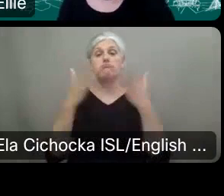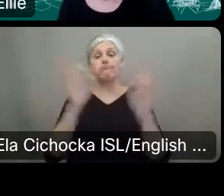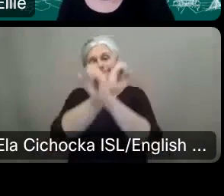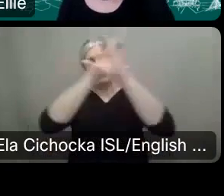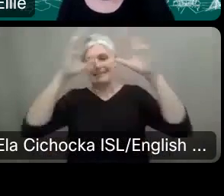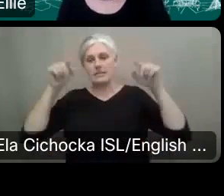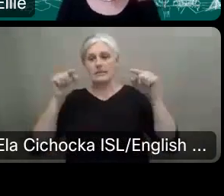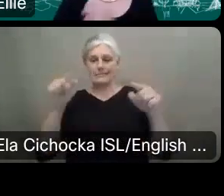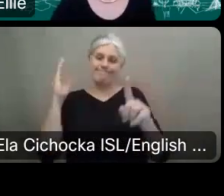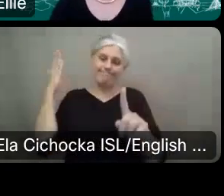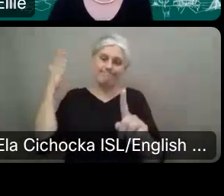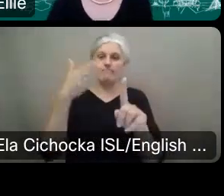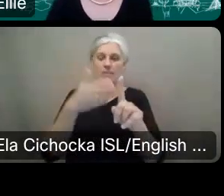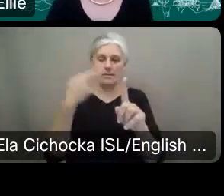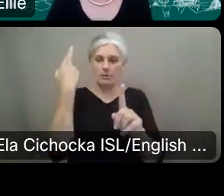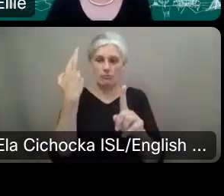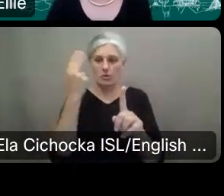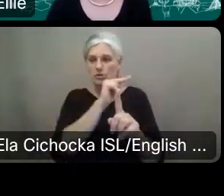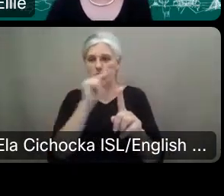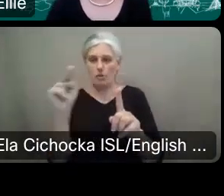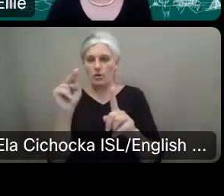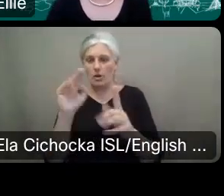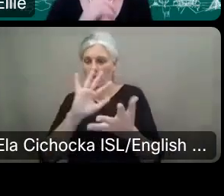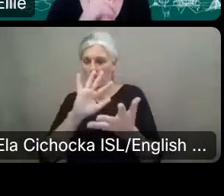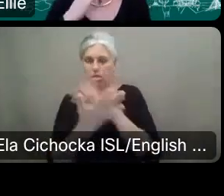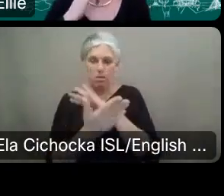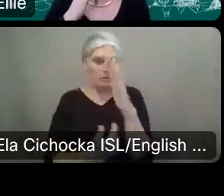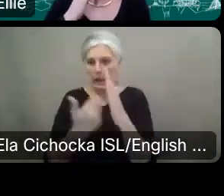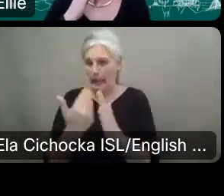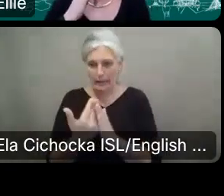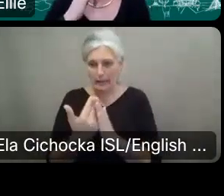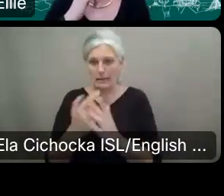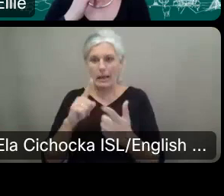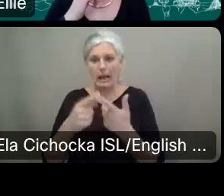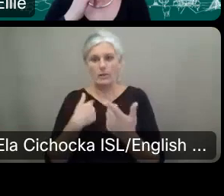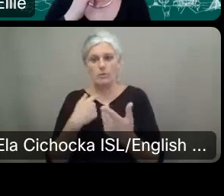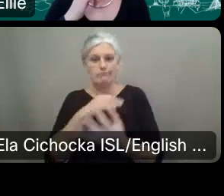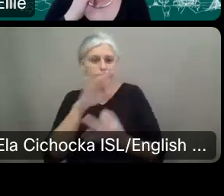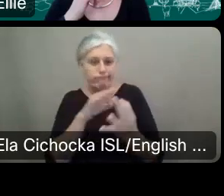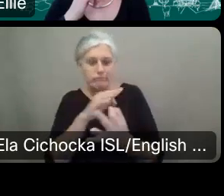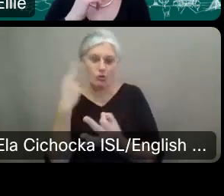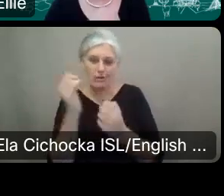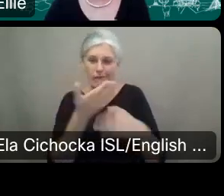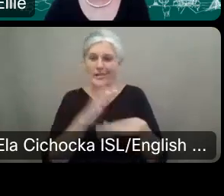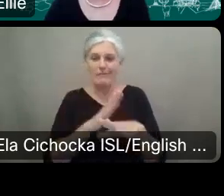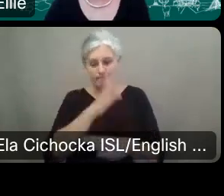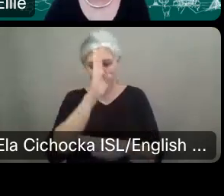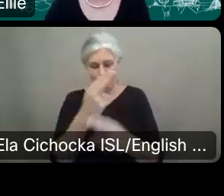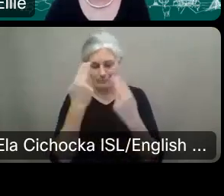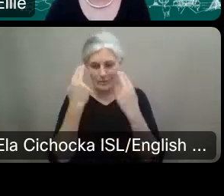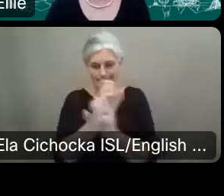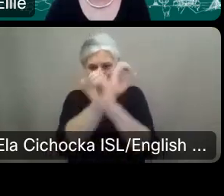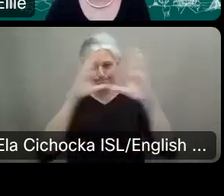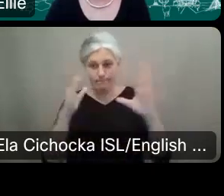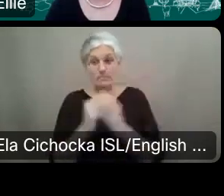transparency, but not to provide a legal position or determine a cause of death. It's really, really important. And I think you touched